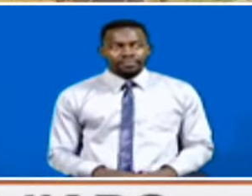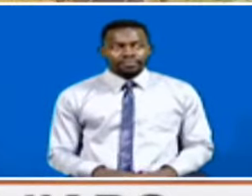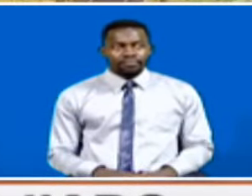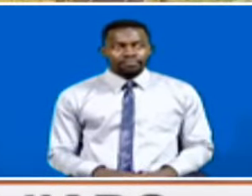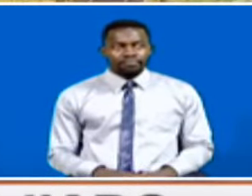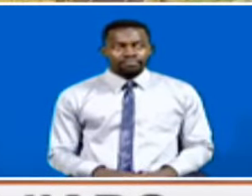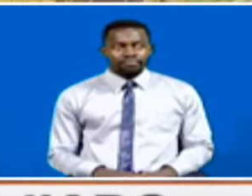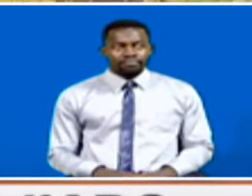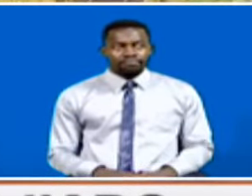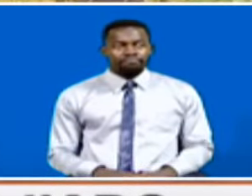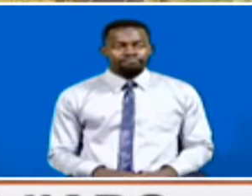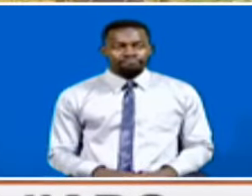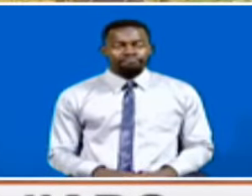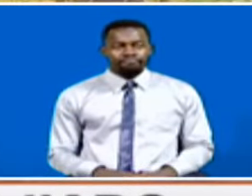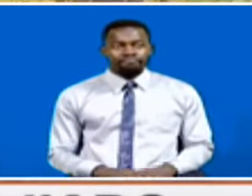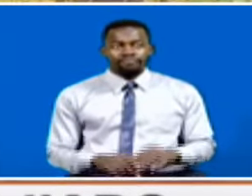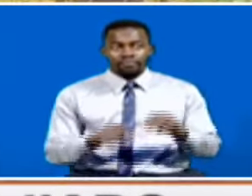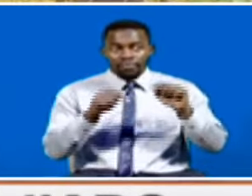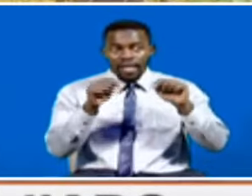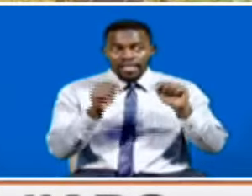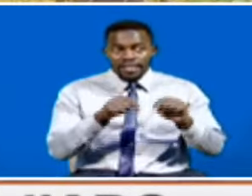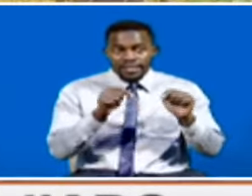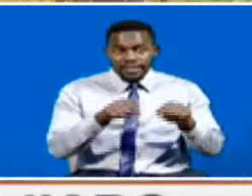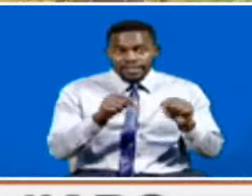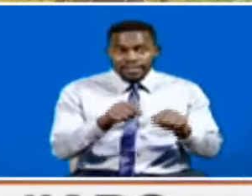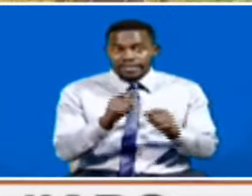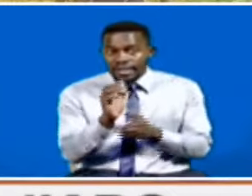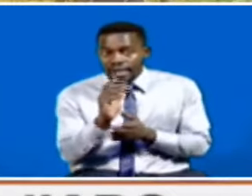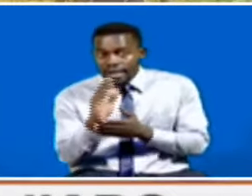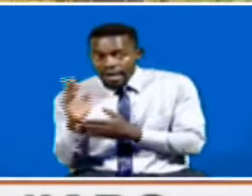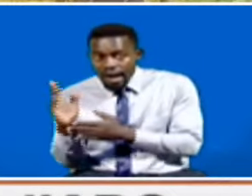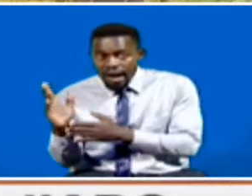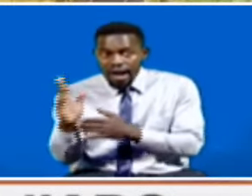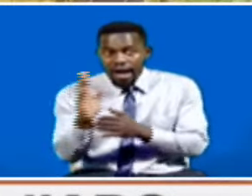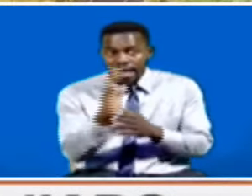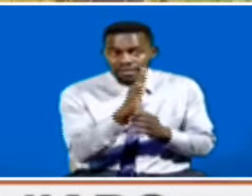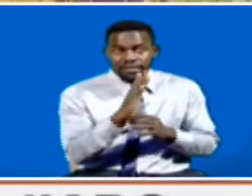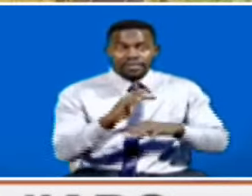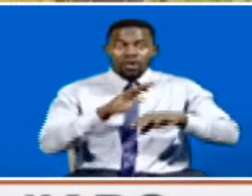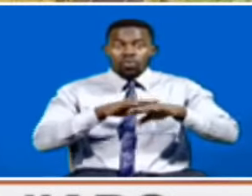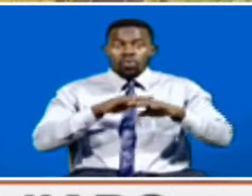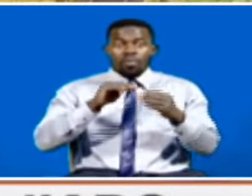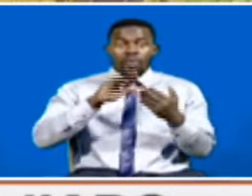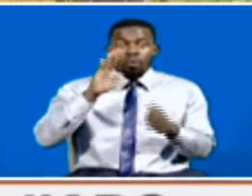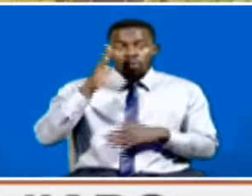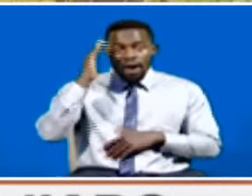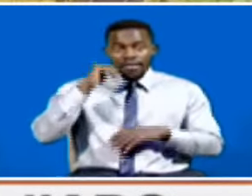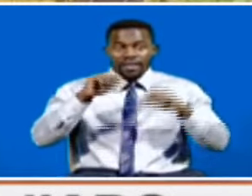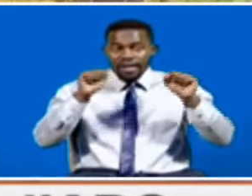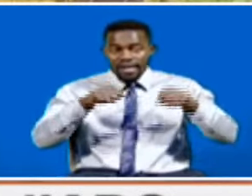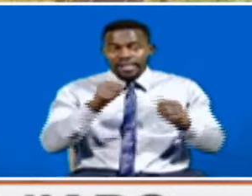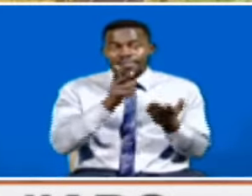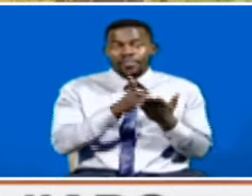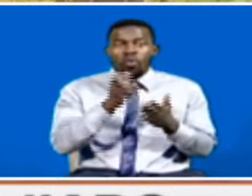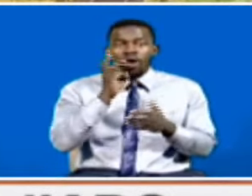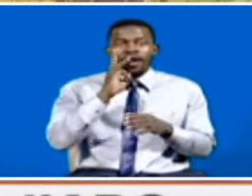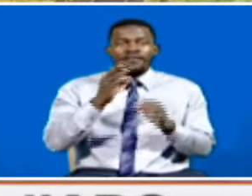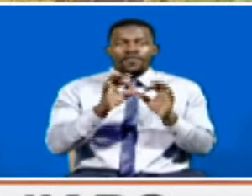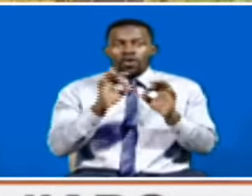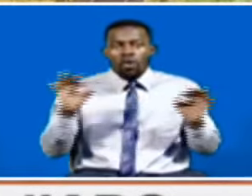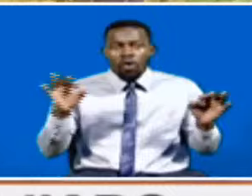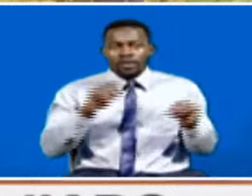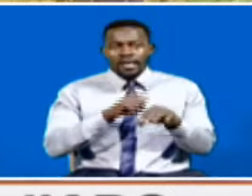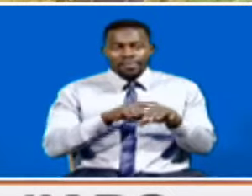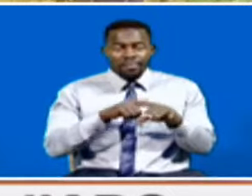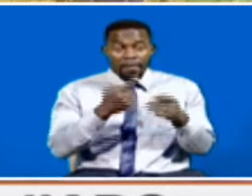helps prevent soil erosion. So these bands are able to hold water for some time when it rains, and we do reseed them before it rains. So